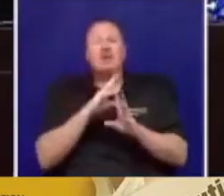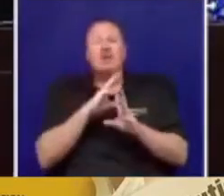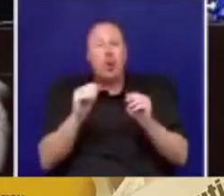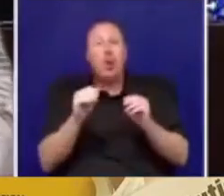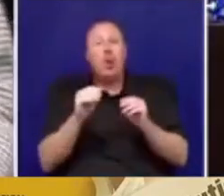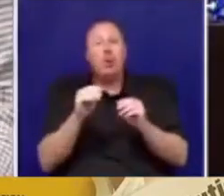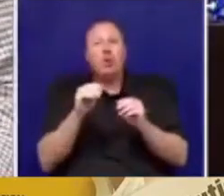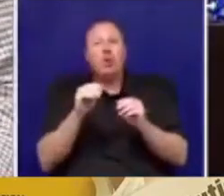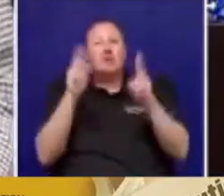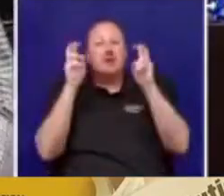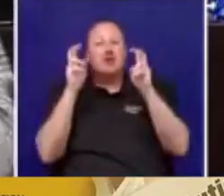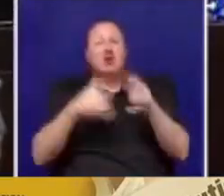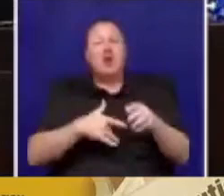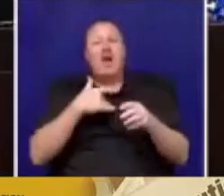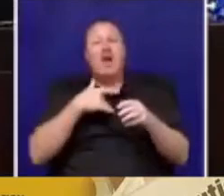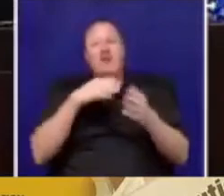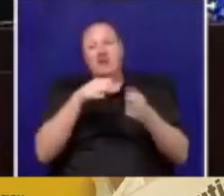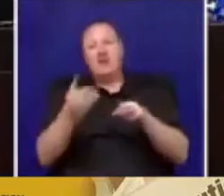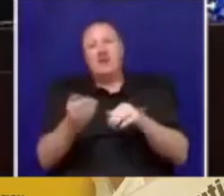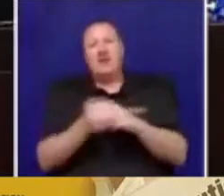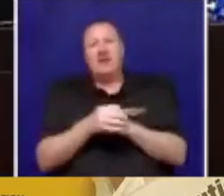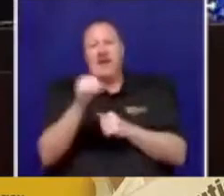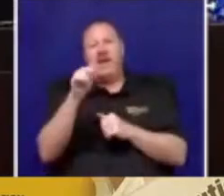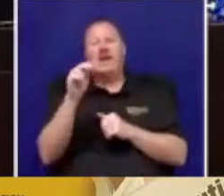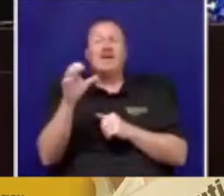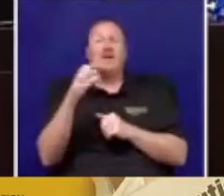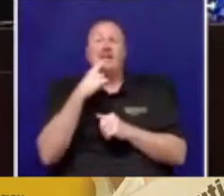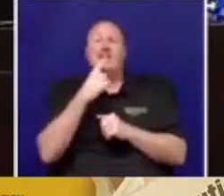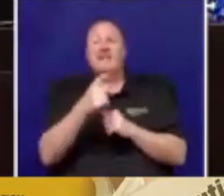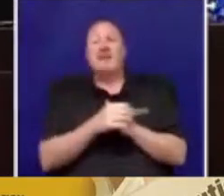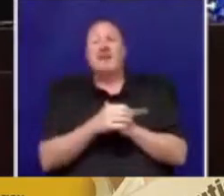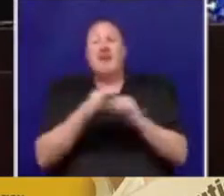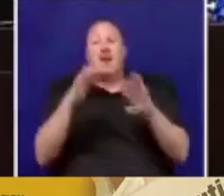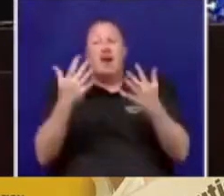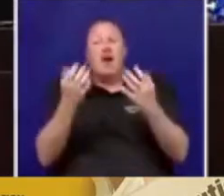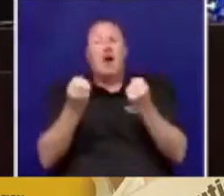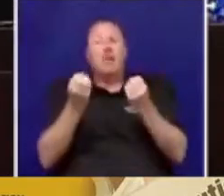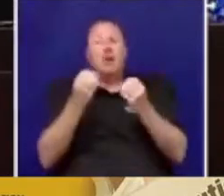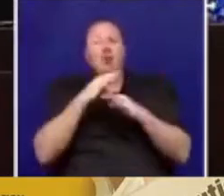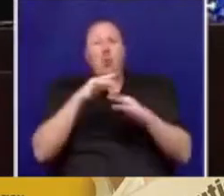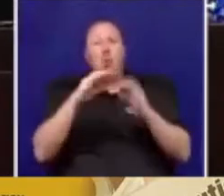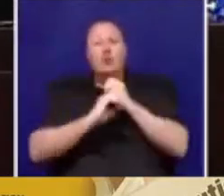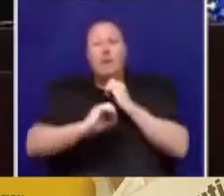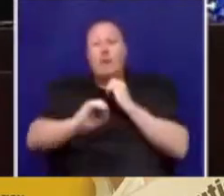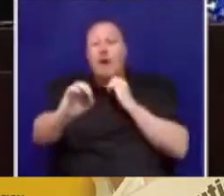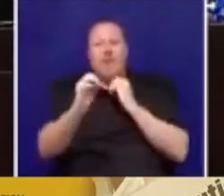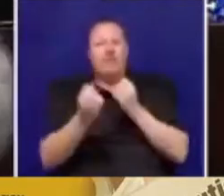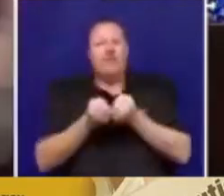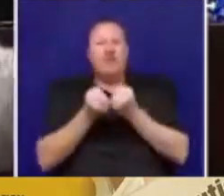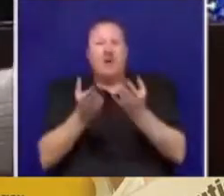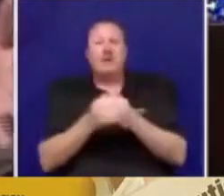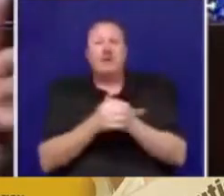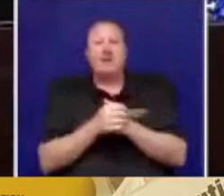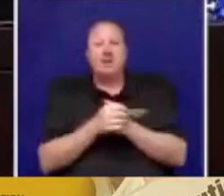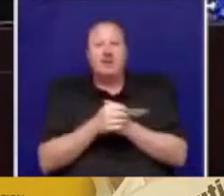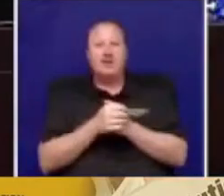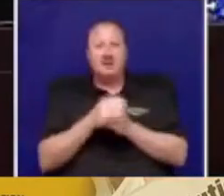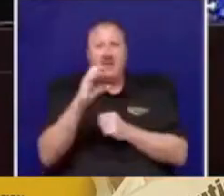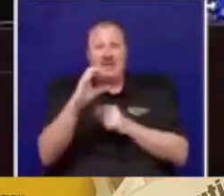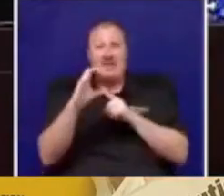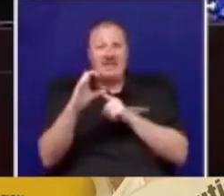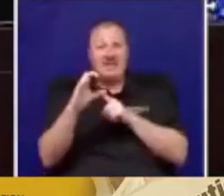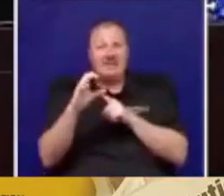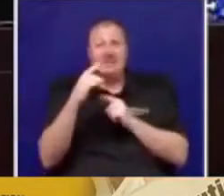people. The ANC will also tell us about how much pipe water they've provided. According to the census, the percentage